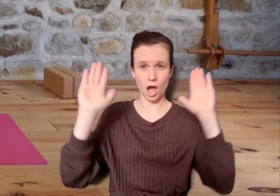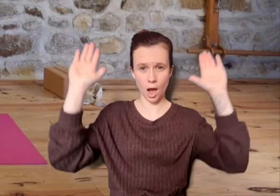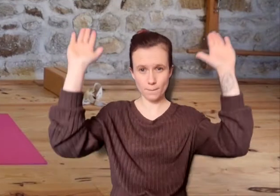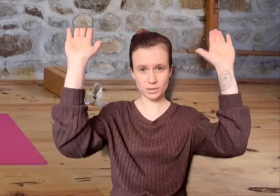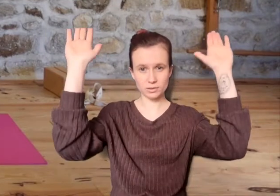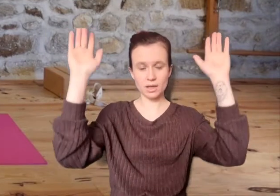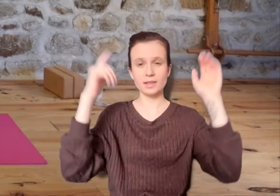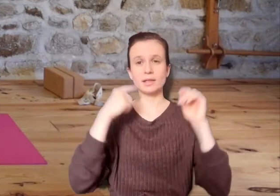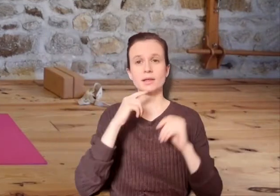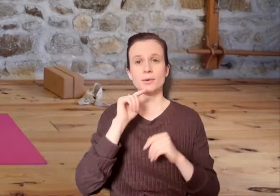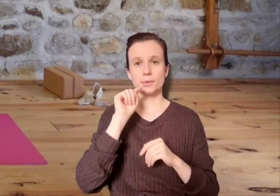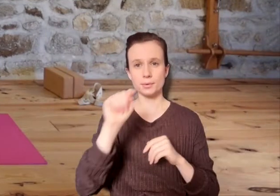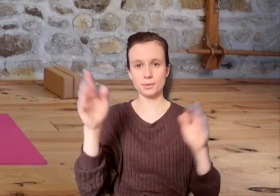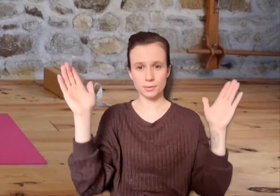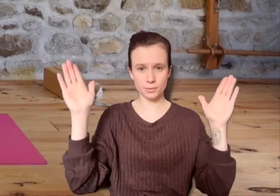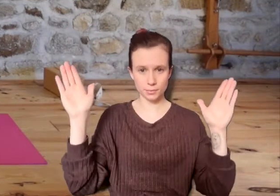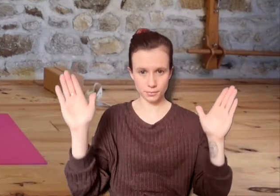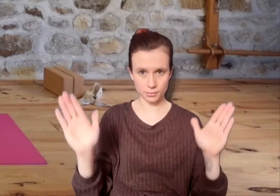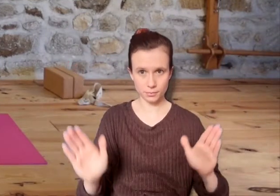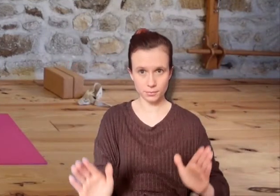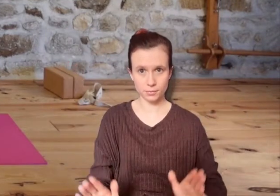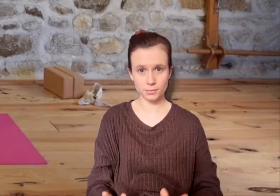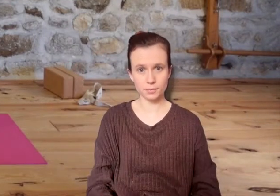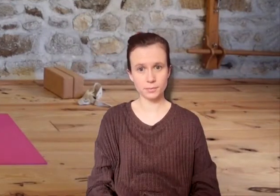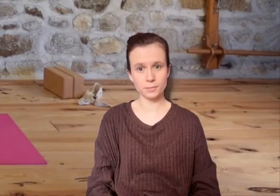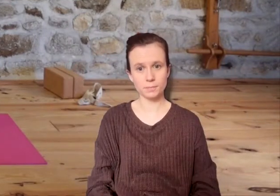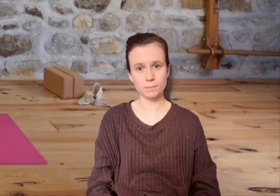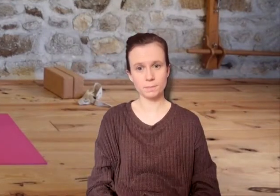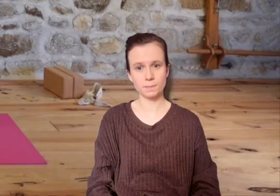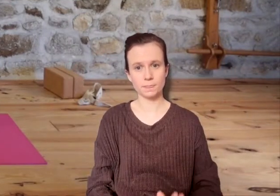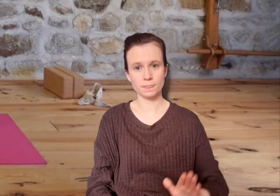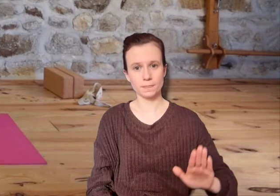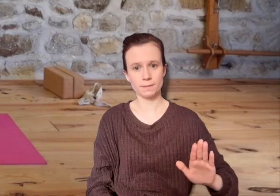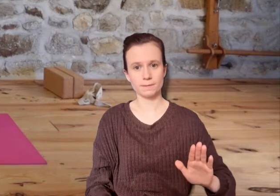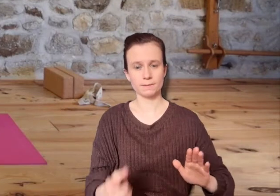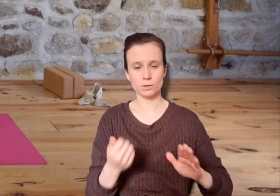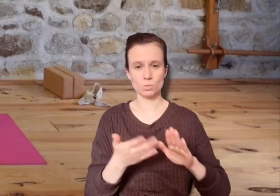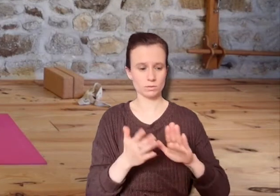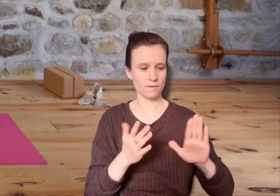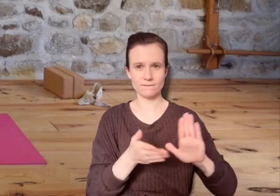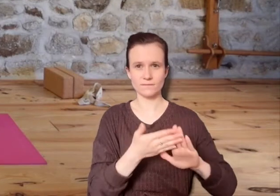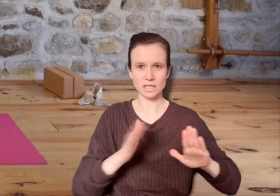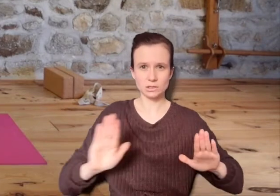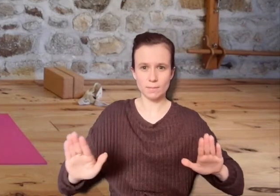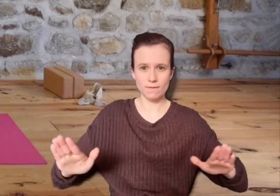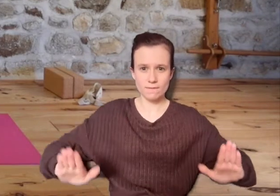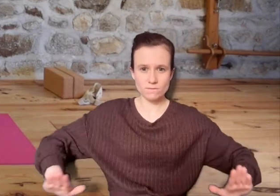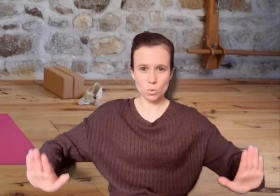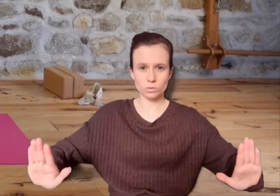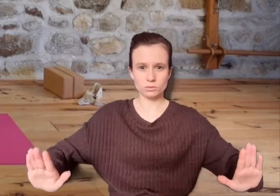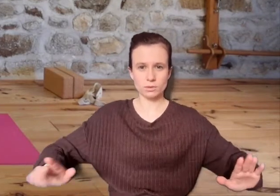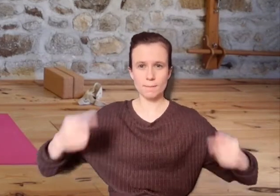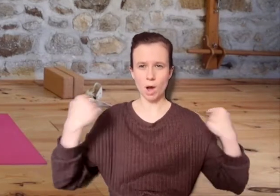to bring those hands back down to the floor, but this time you want the fingertips to be pointing forward, and you want to